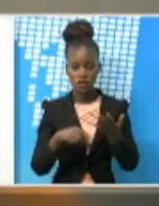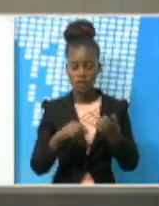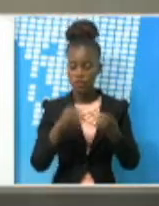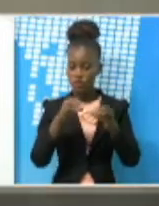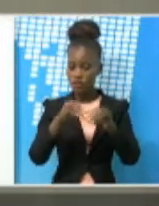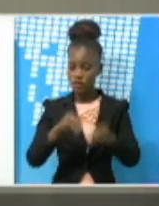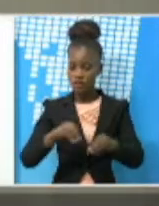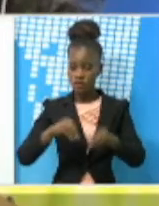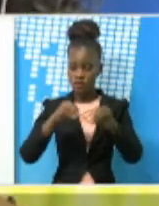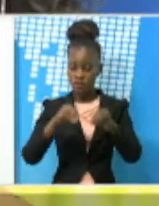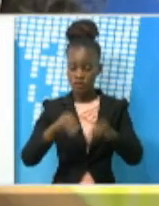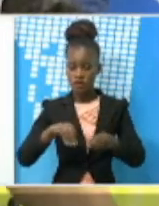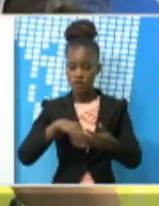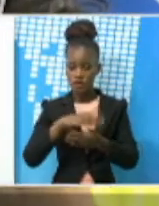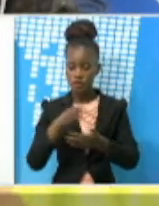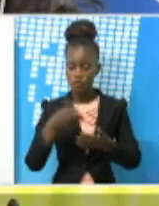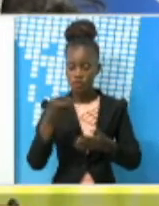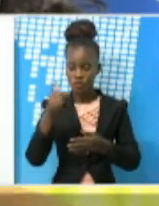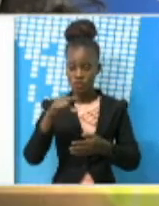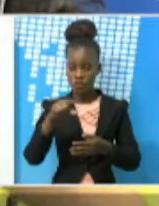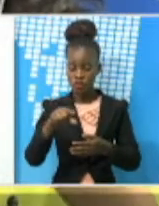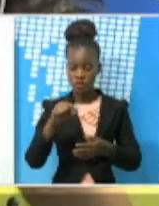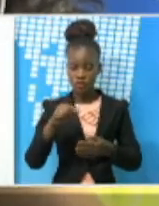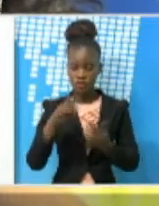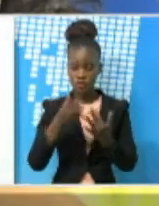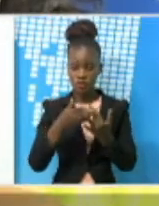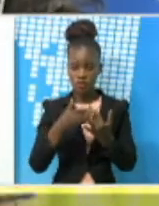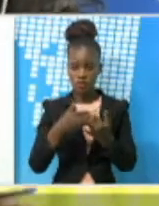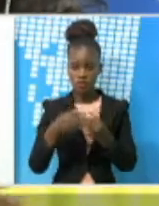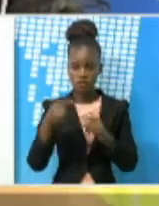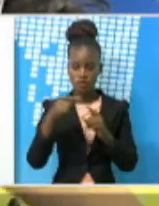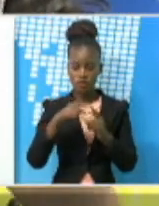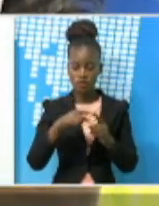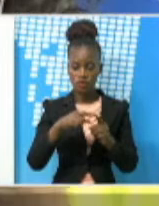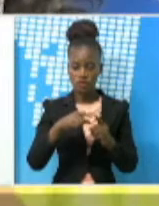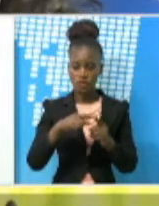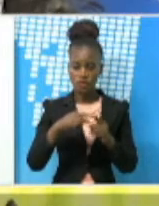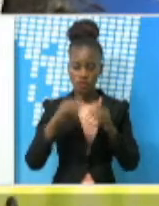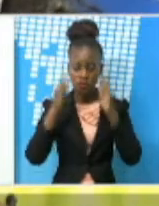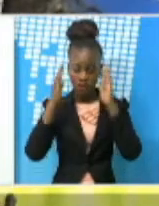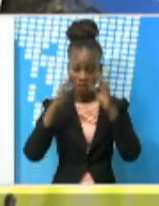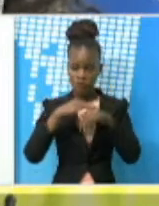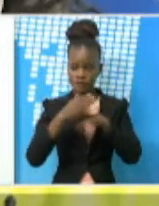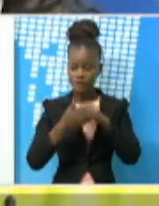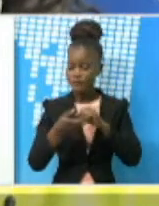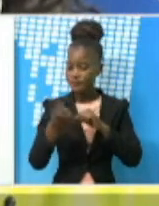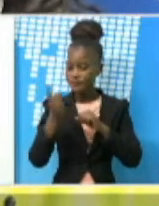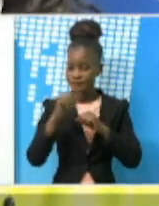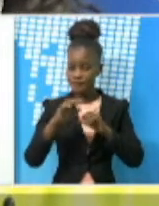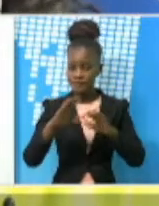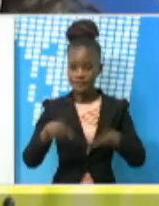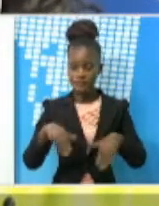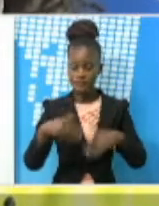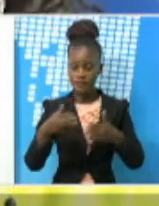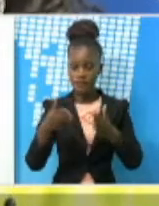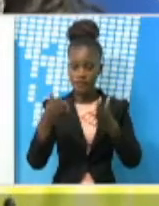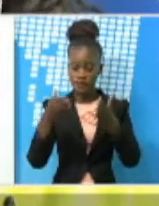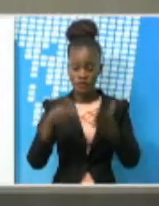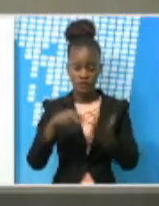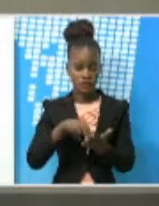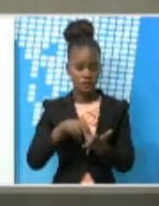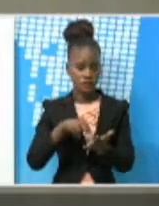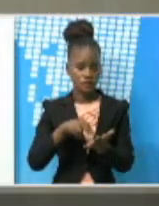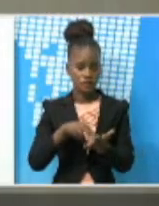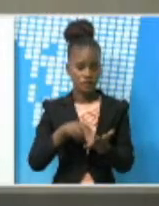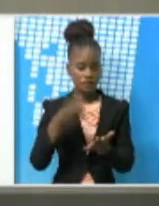the enormous projects that you have, Mutuma, salt factory, coffee, how have you positioned yourselves